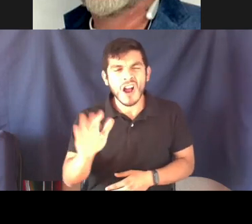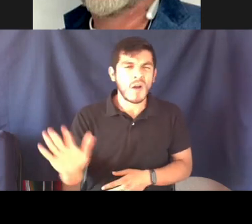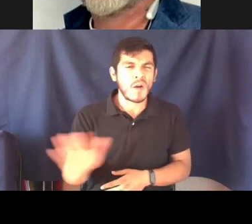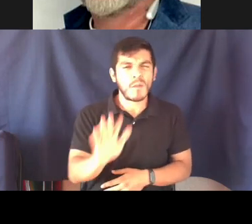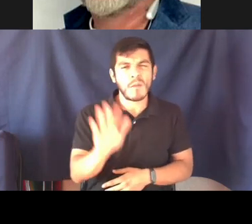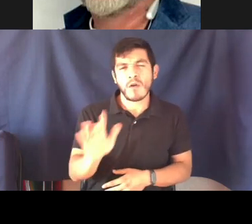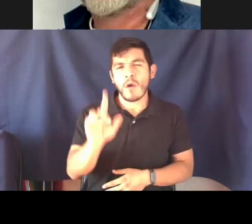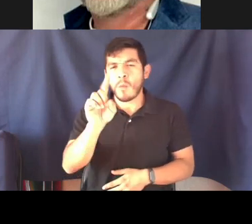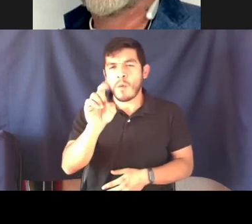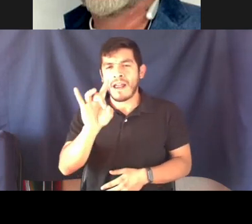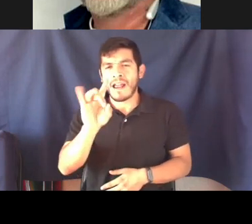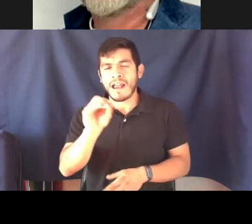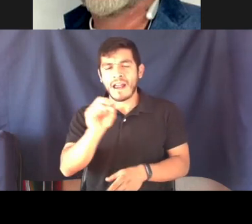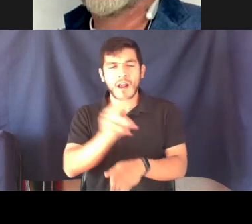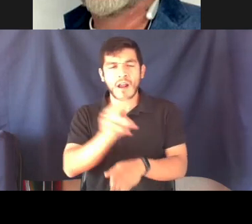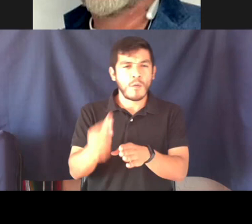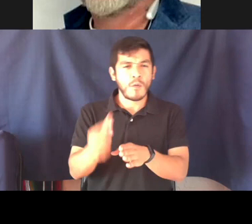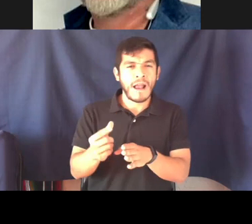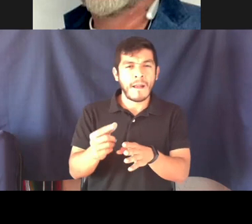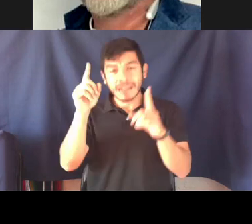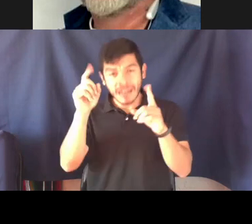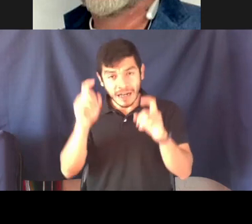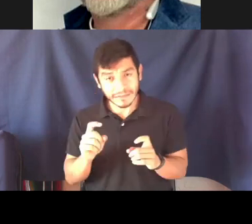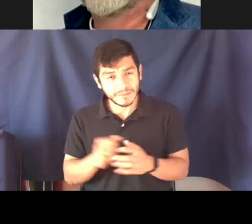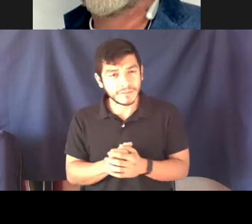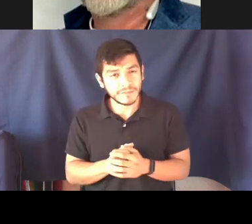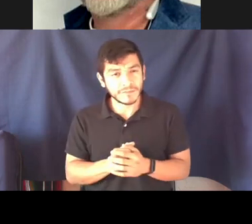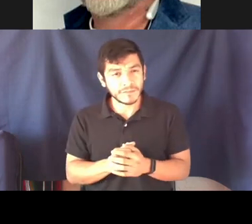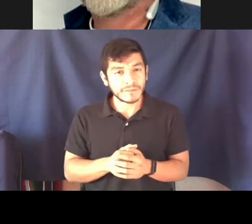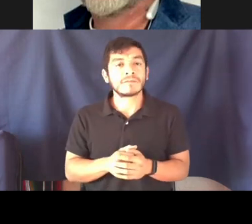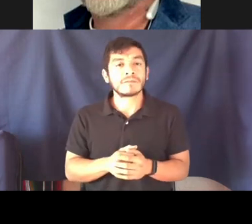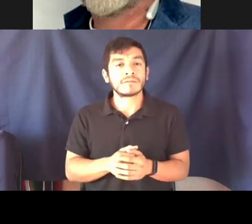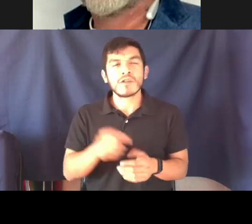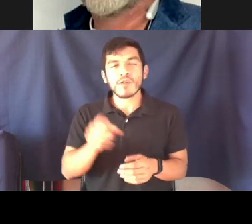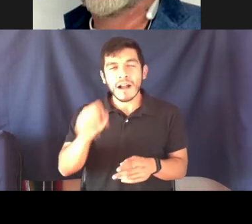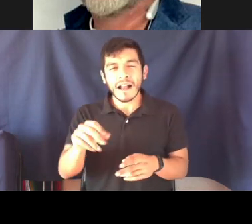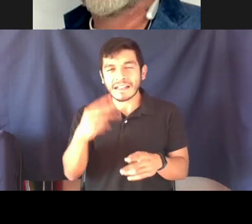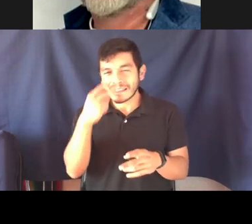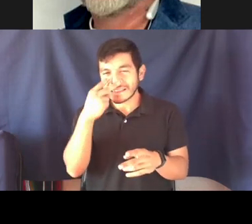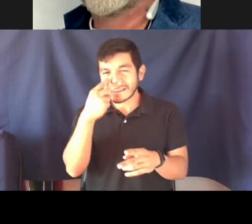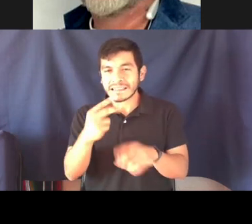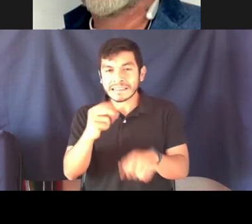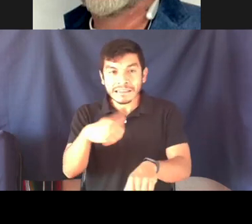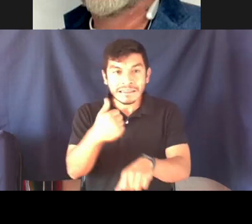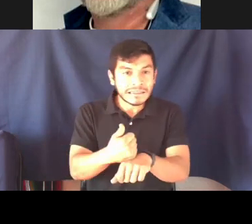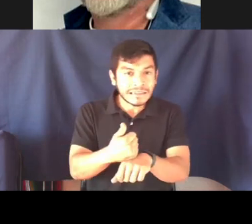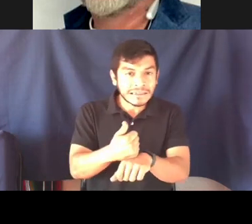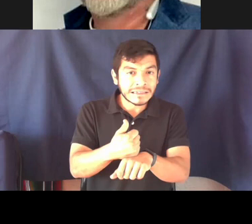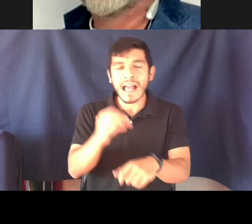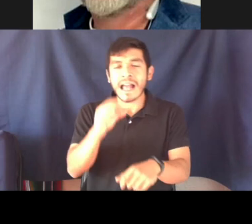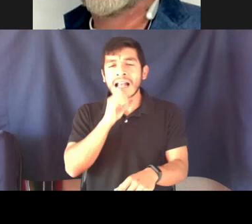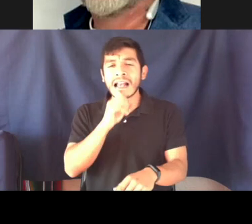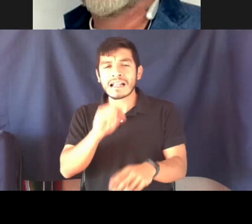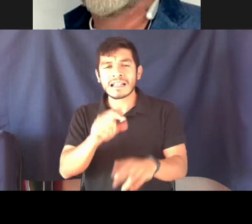evaluations. You can kind of see the settings and kind of age ranges of these. I